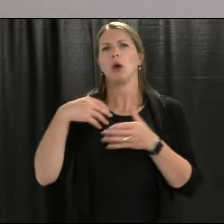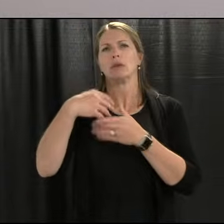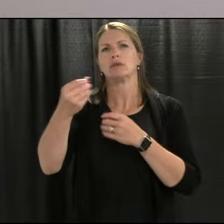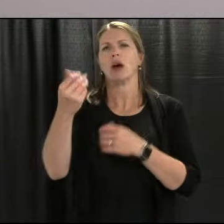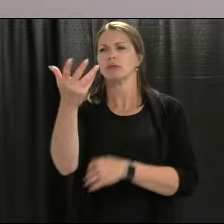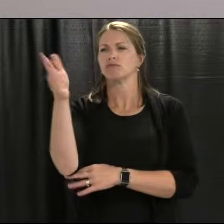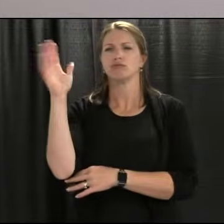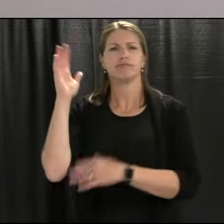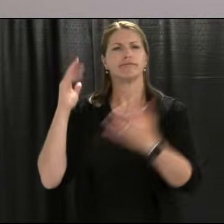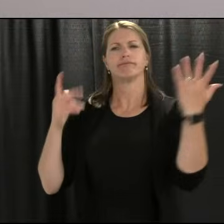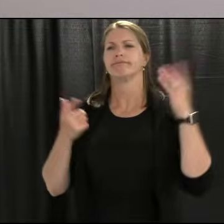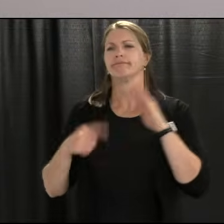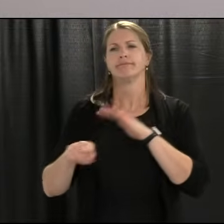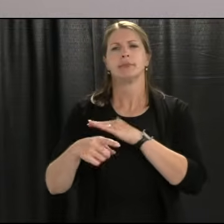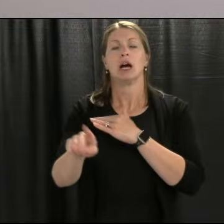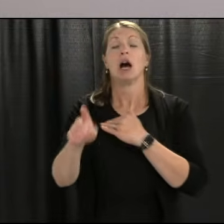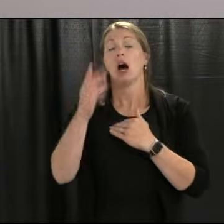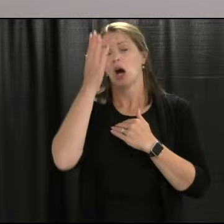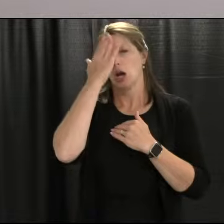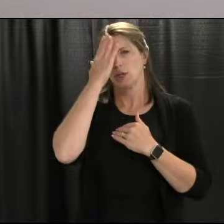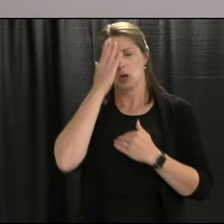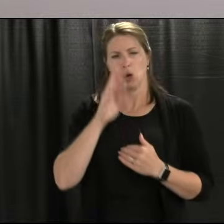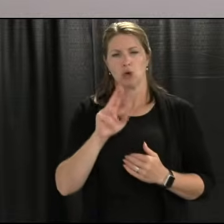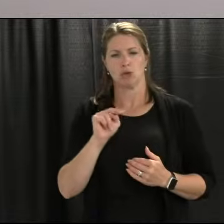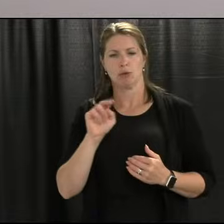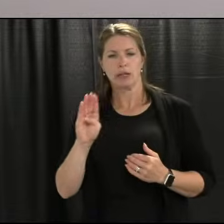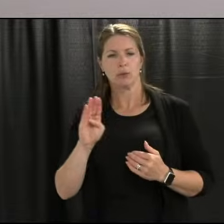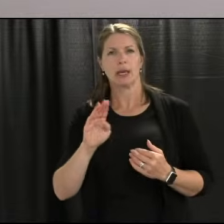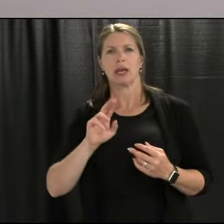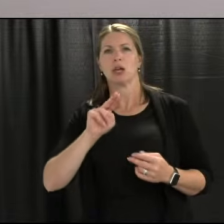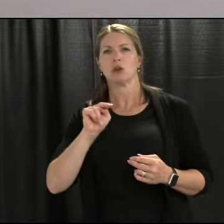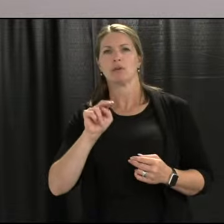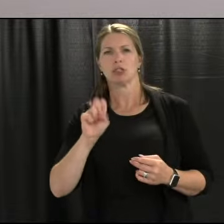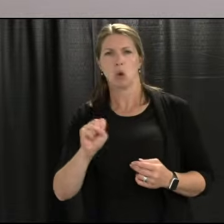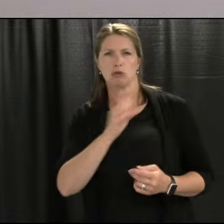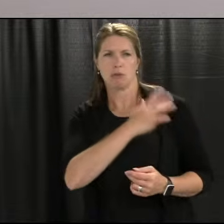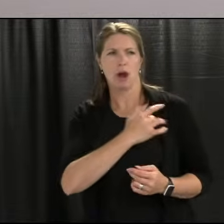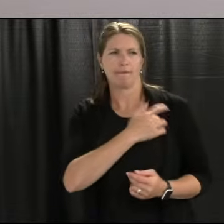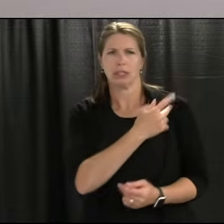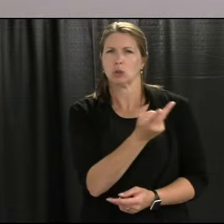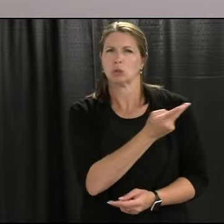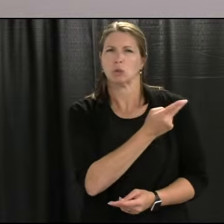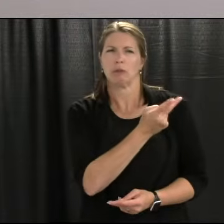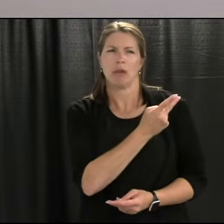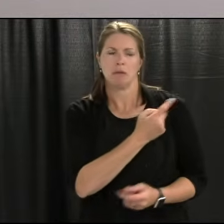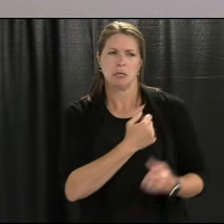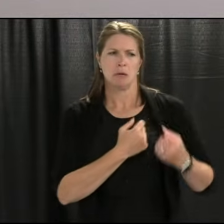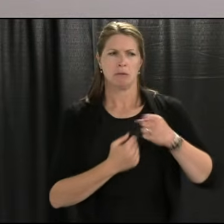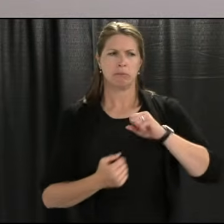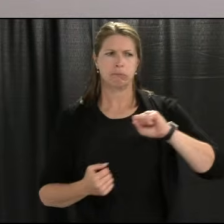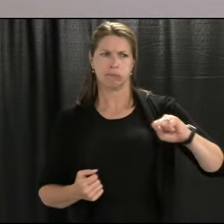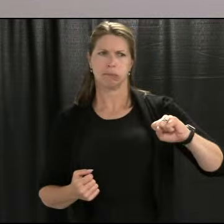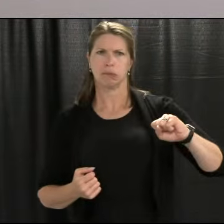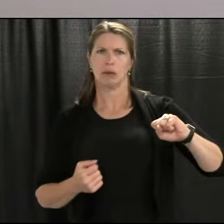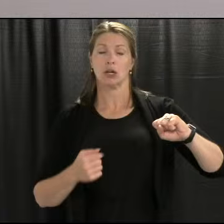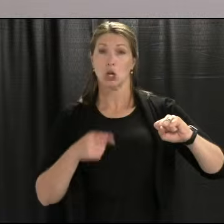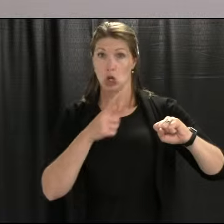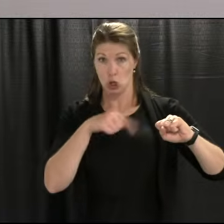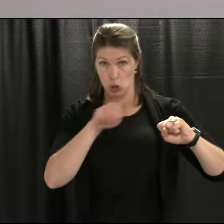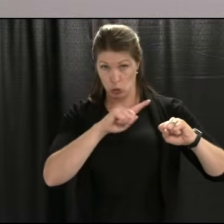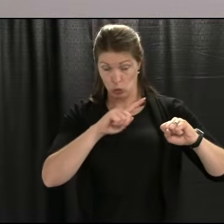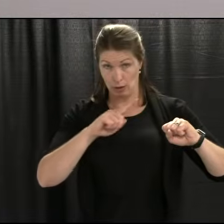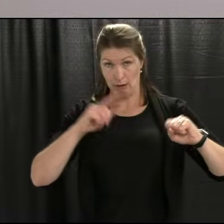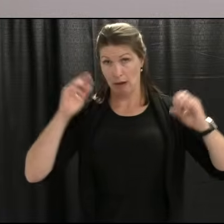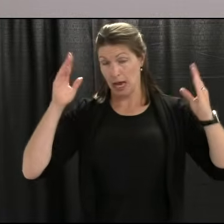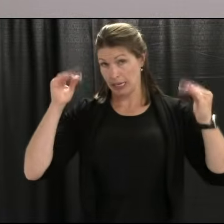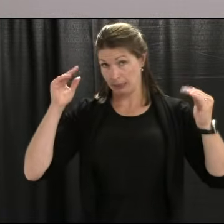have faced, I would say, a lot of opposition, and a lot of opposition from across the country, perhaps it's fair to say. Do you anticipate that, and how are you